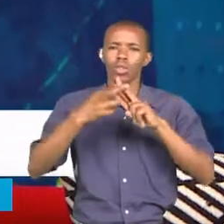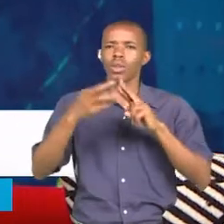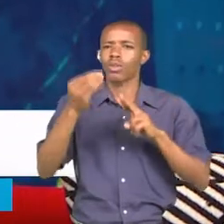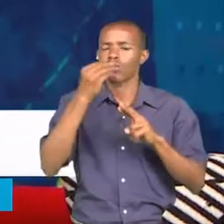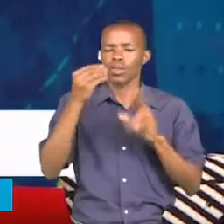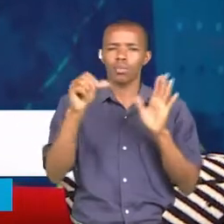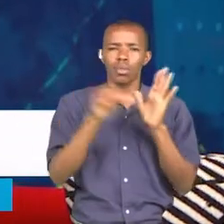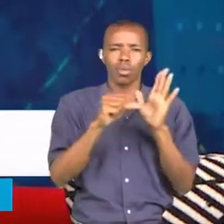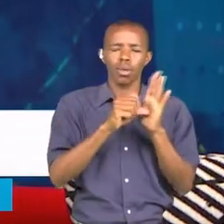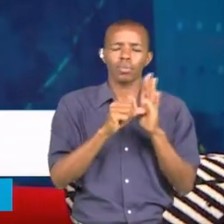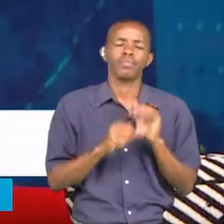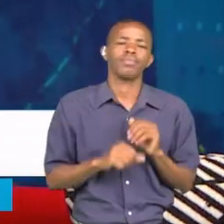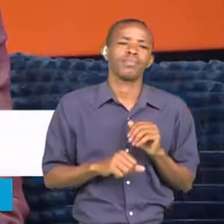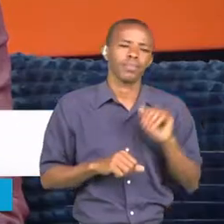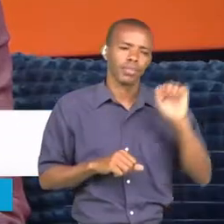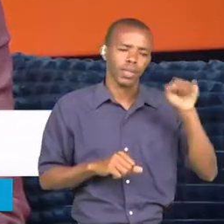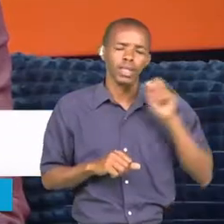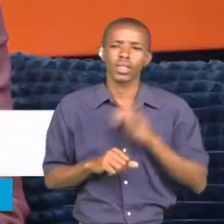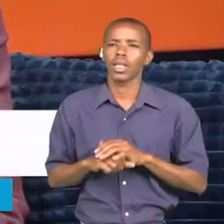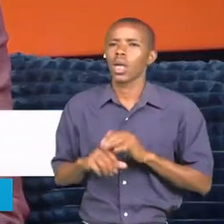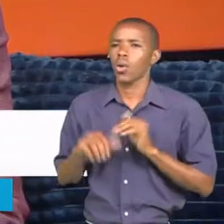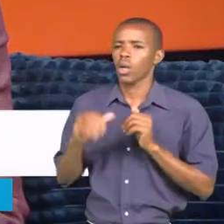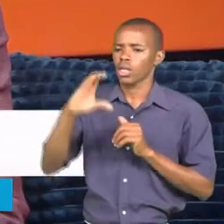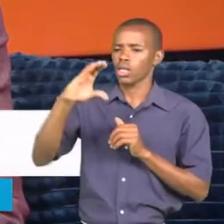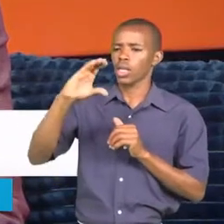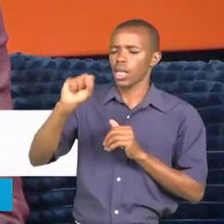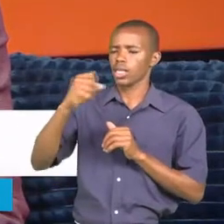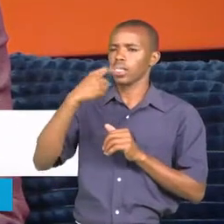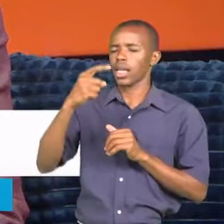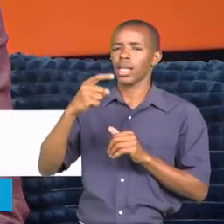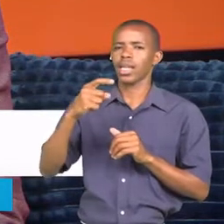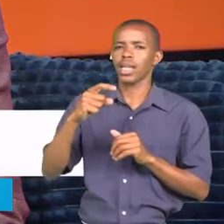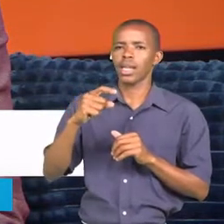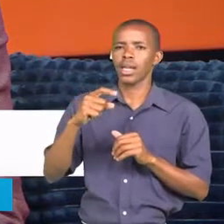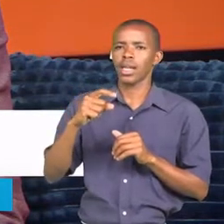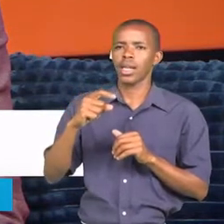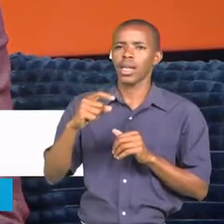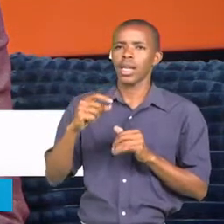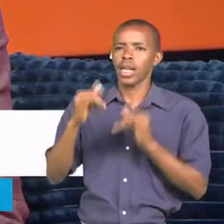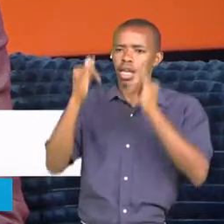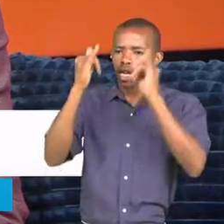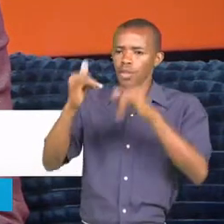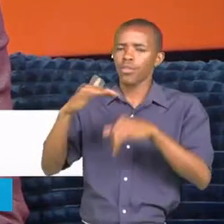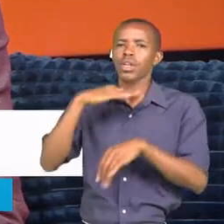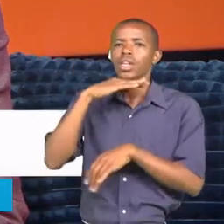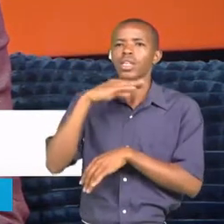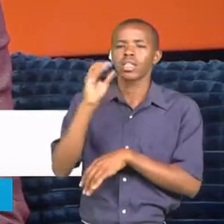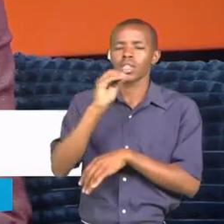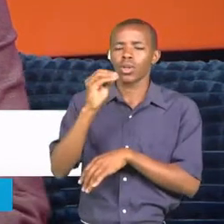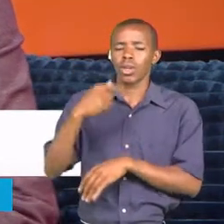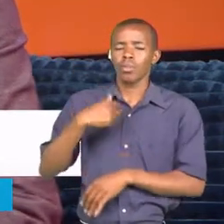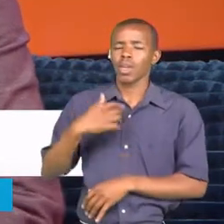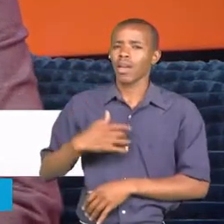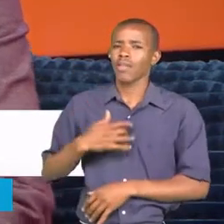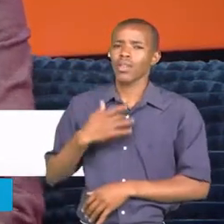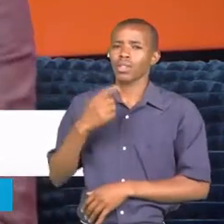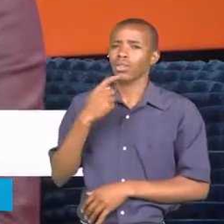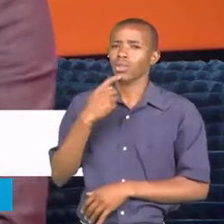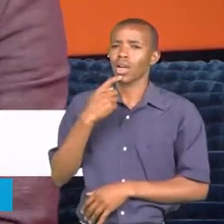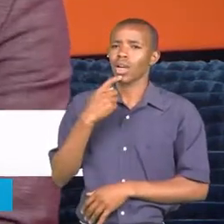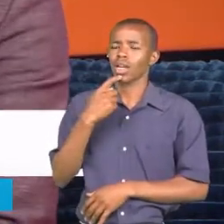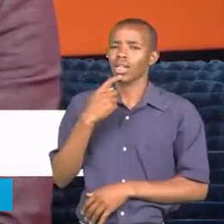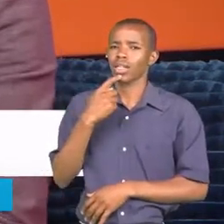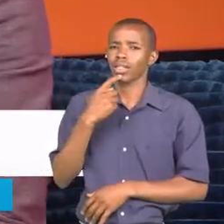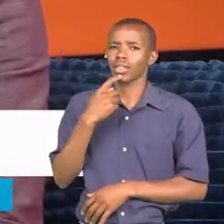insecurity. Okay. Yep. Okay. Well, the CS said no one lost his or her life in Turkana, and it beats